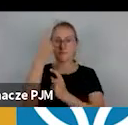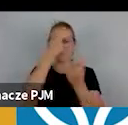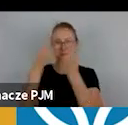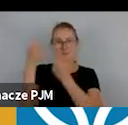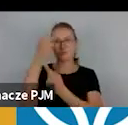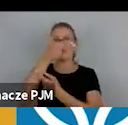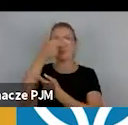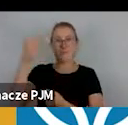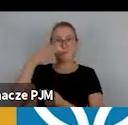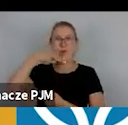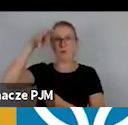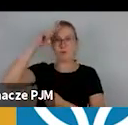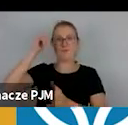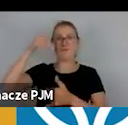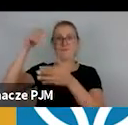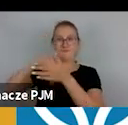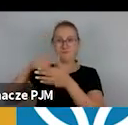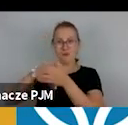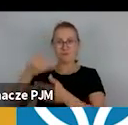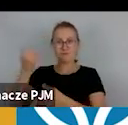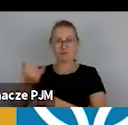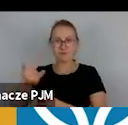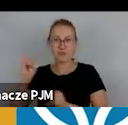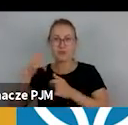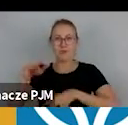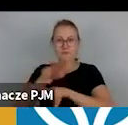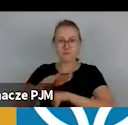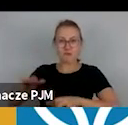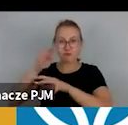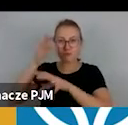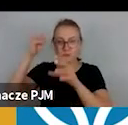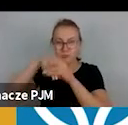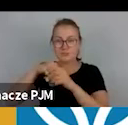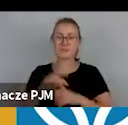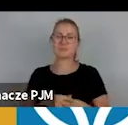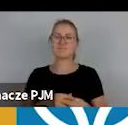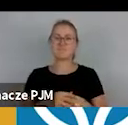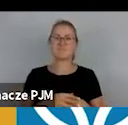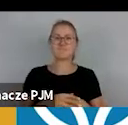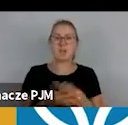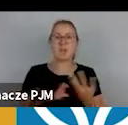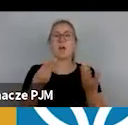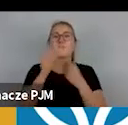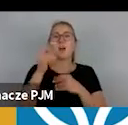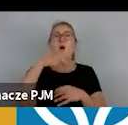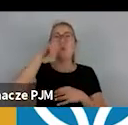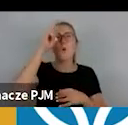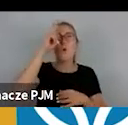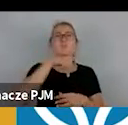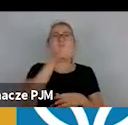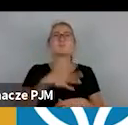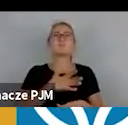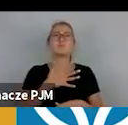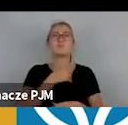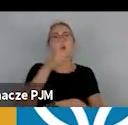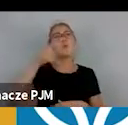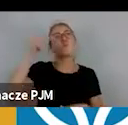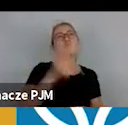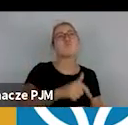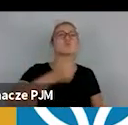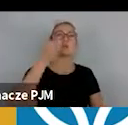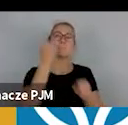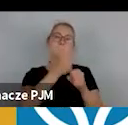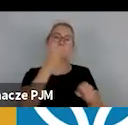work all the time. And so that's part of why we came in with this focus on fatherhood, was to say, most